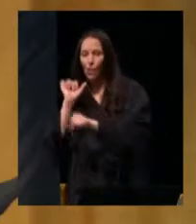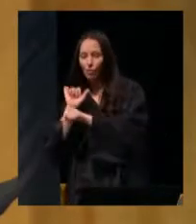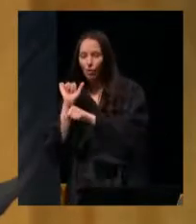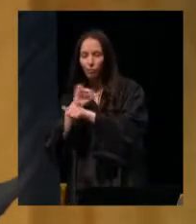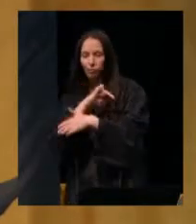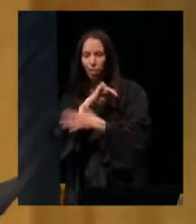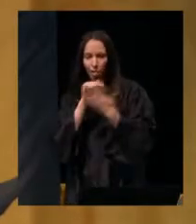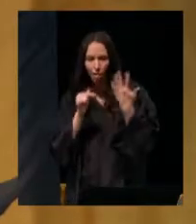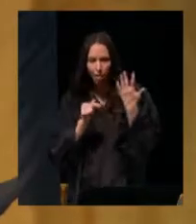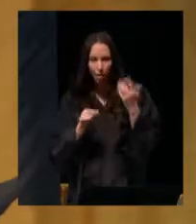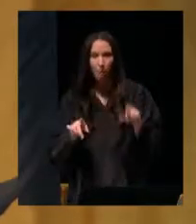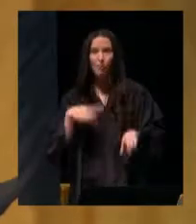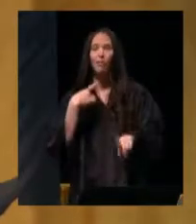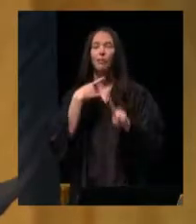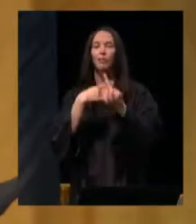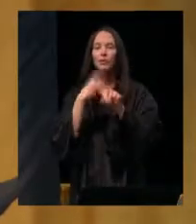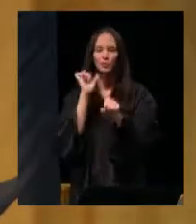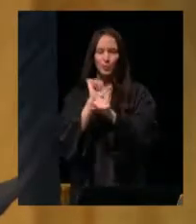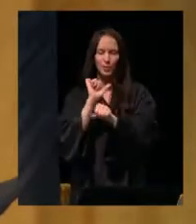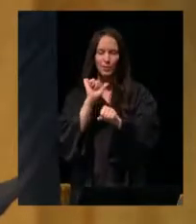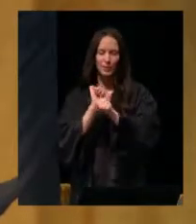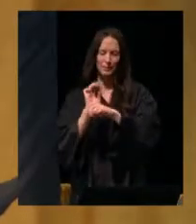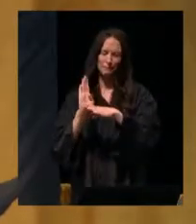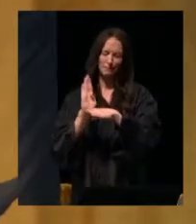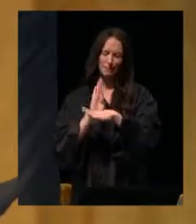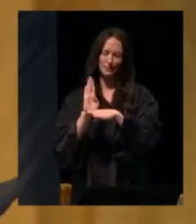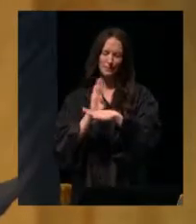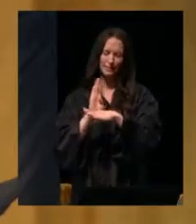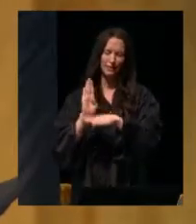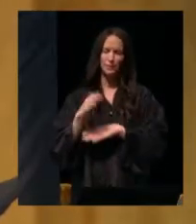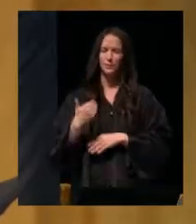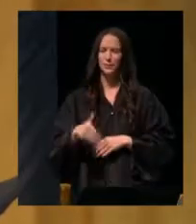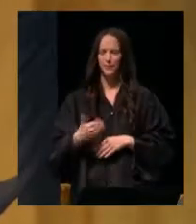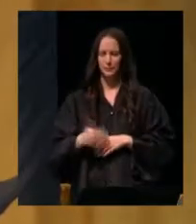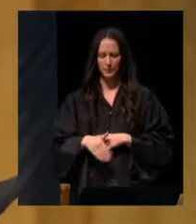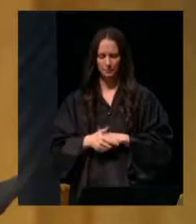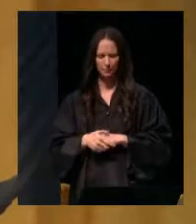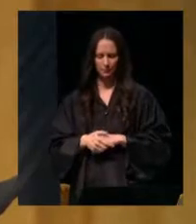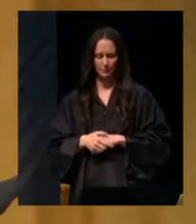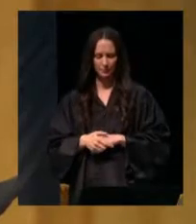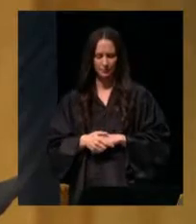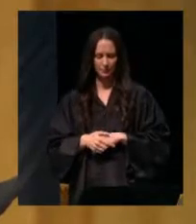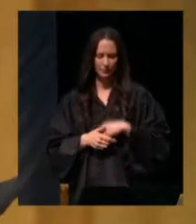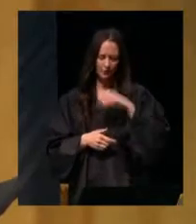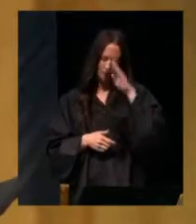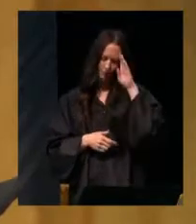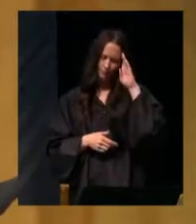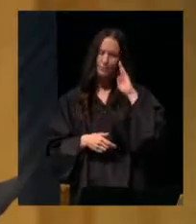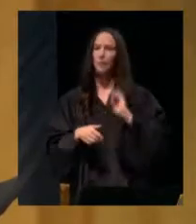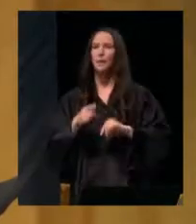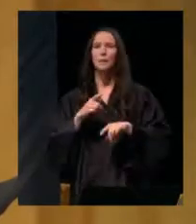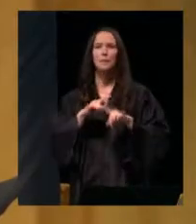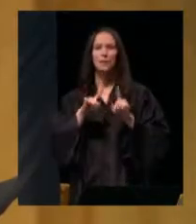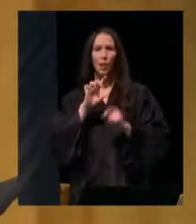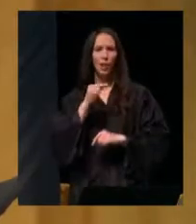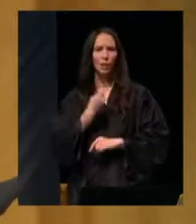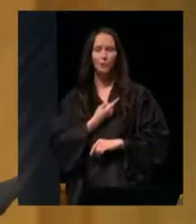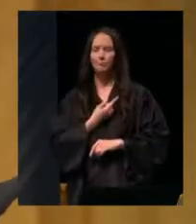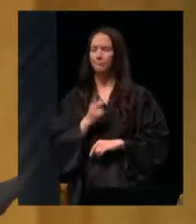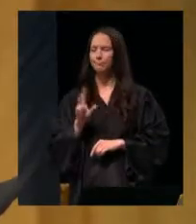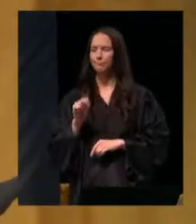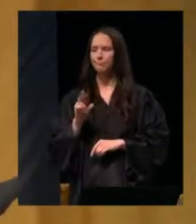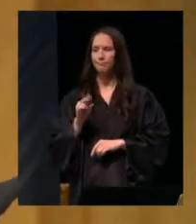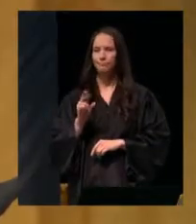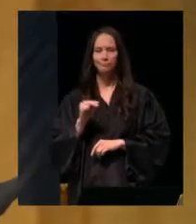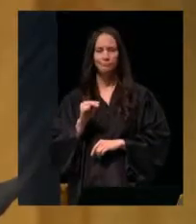all while holding a part-time job kept me very busy. But I'm definitely not the only one.